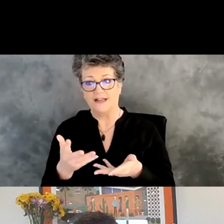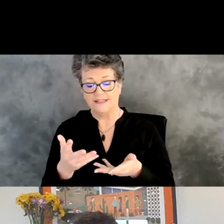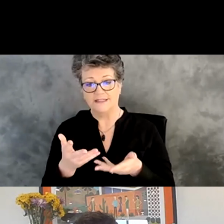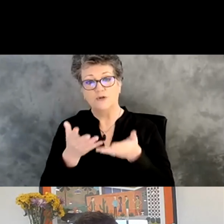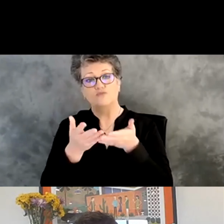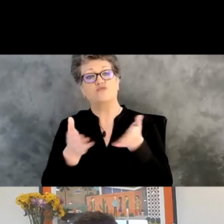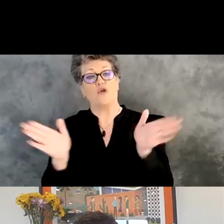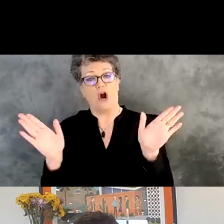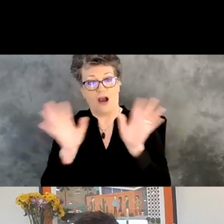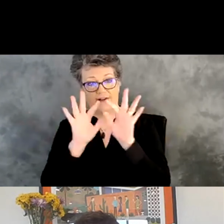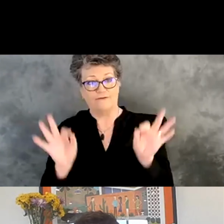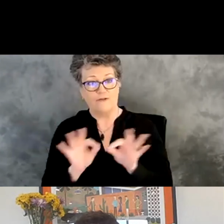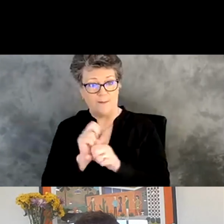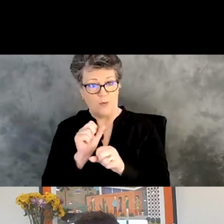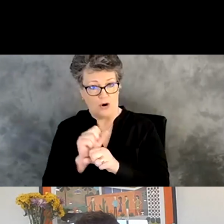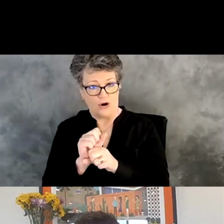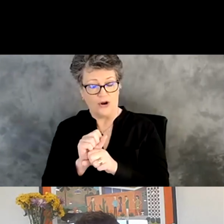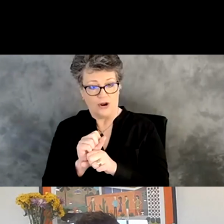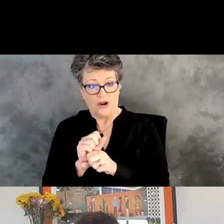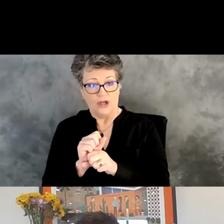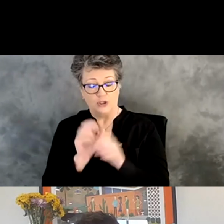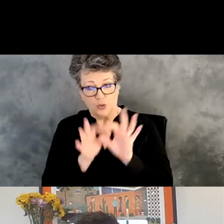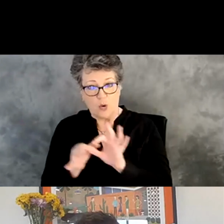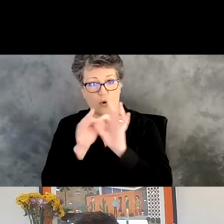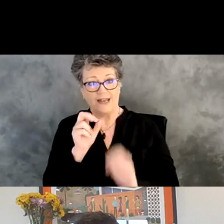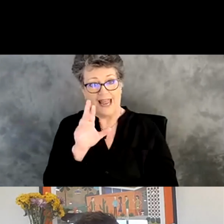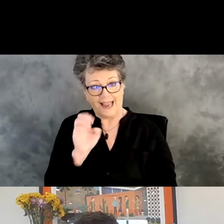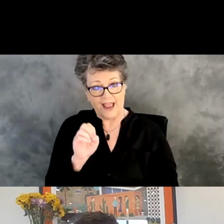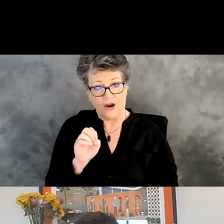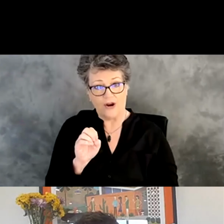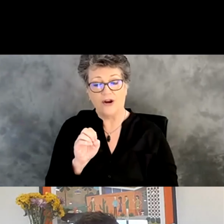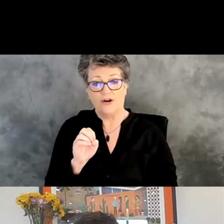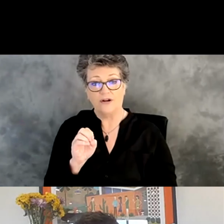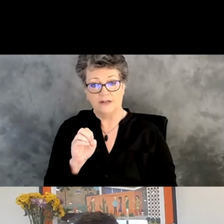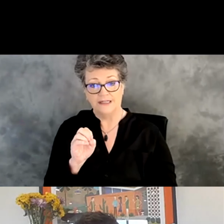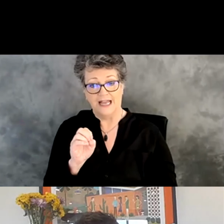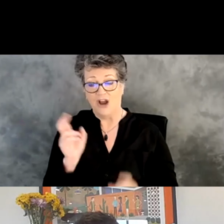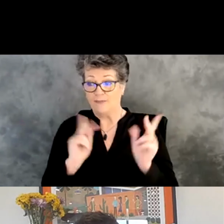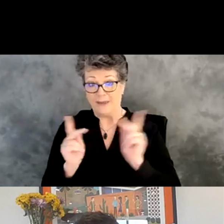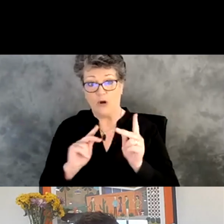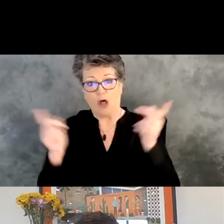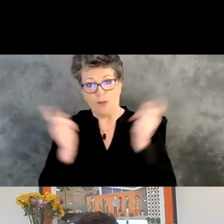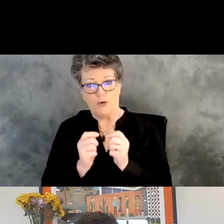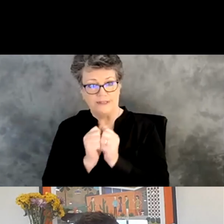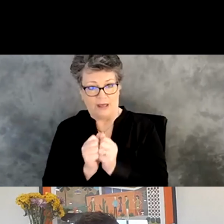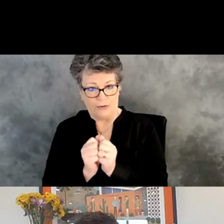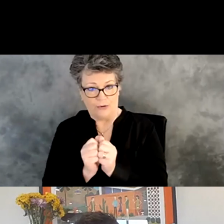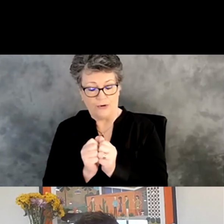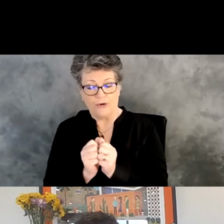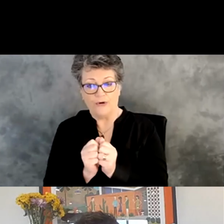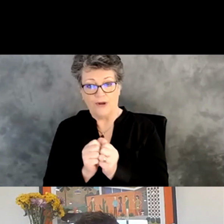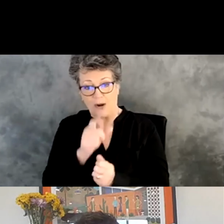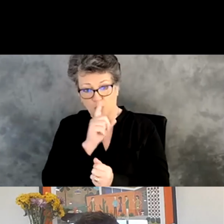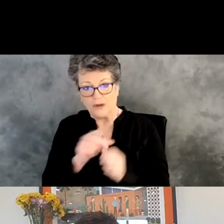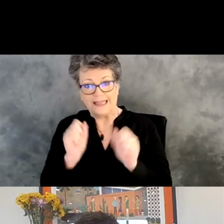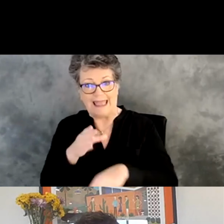broad framework to coordinate care. It pulls people together, and it really can